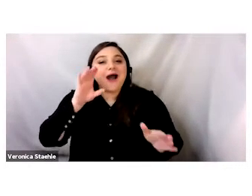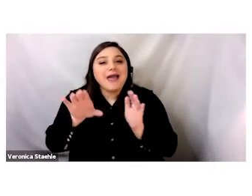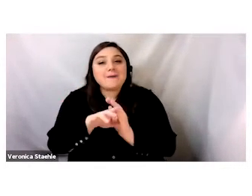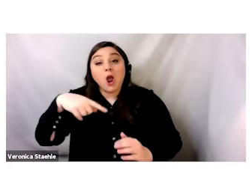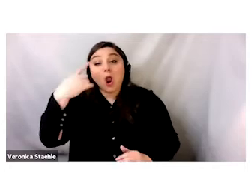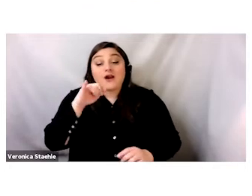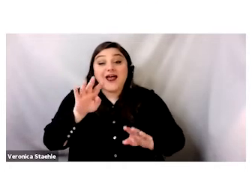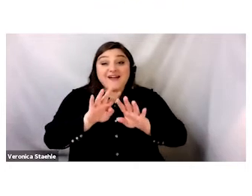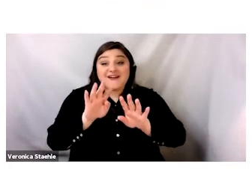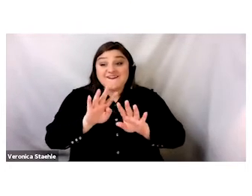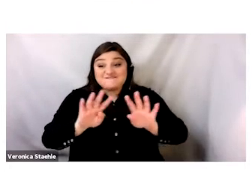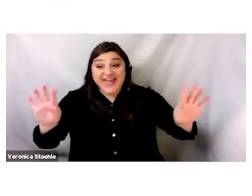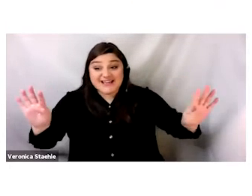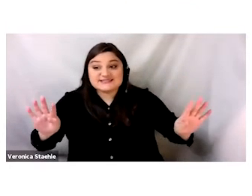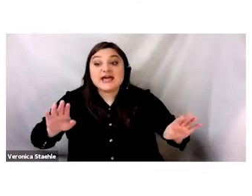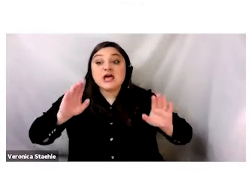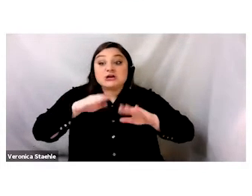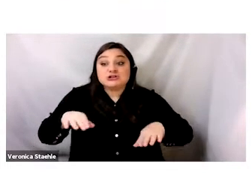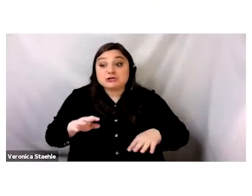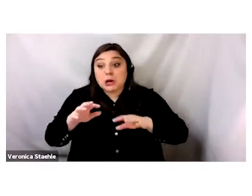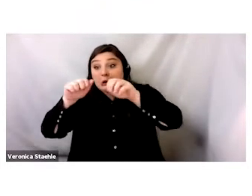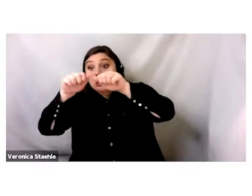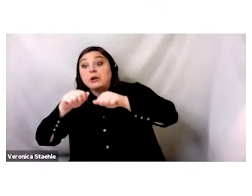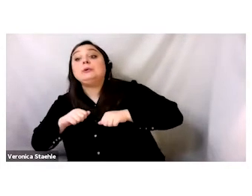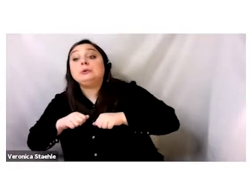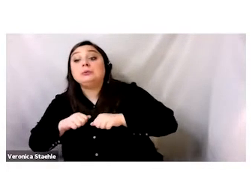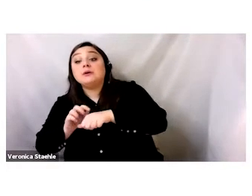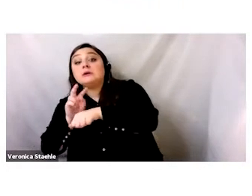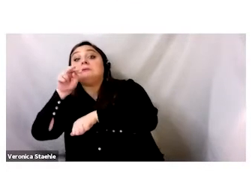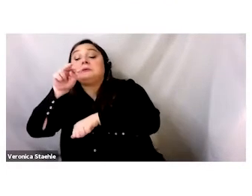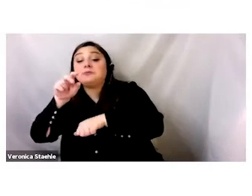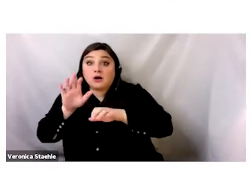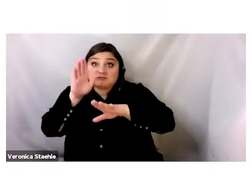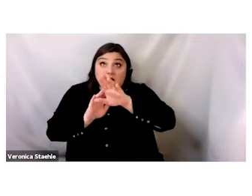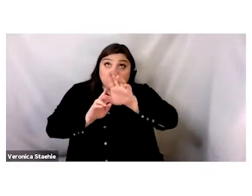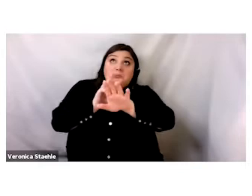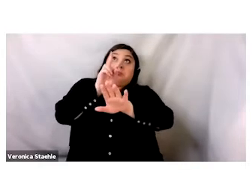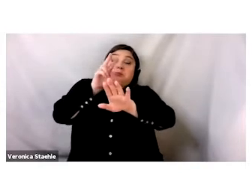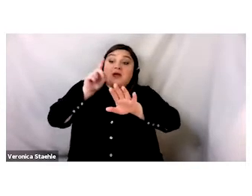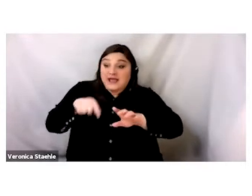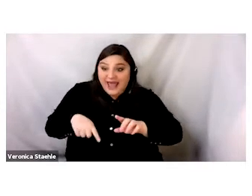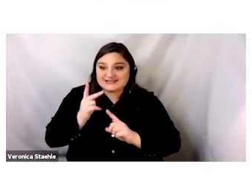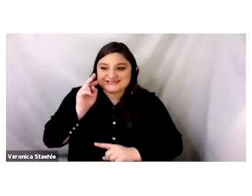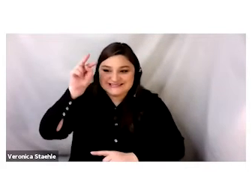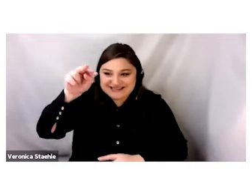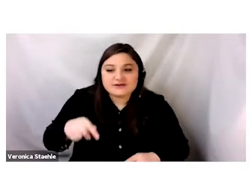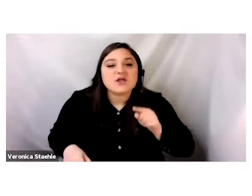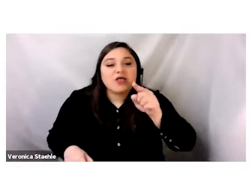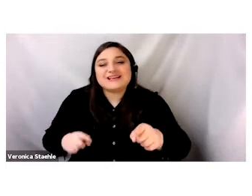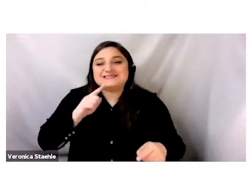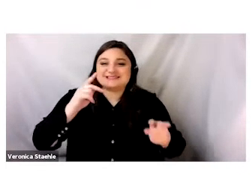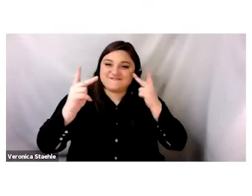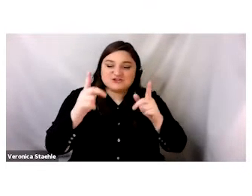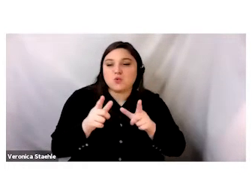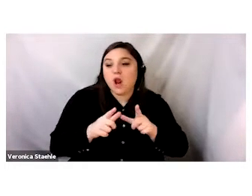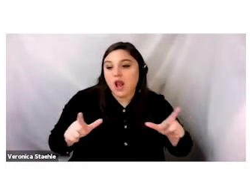boxes trying to get fruit from a tree. There's many different ways to show up or present this. I want to just break it down